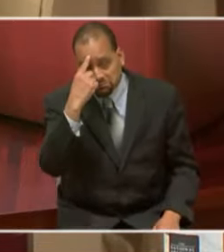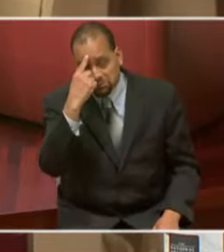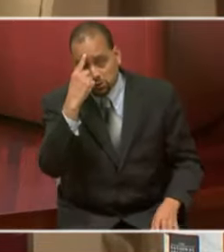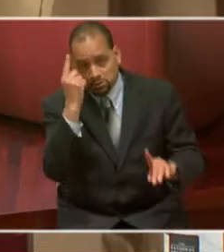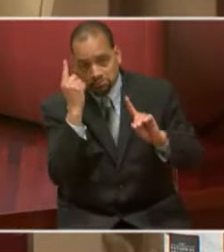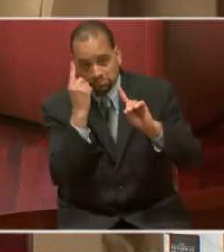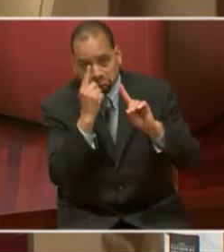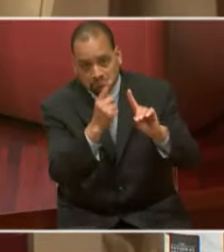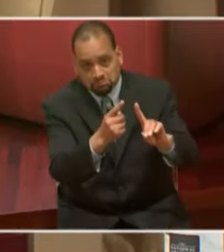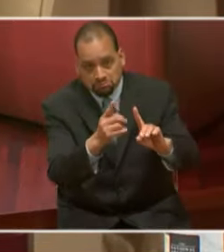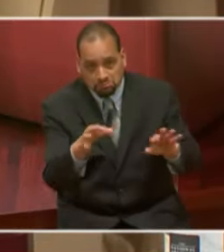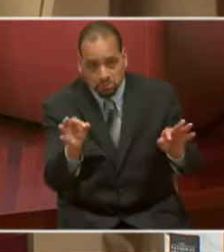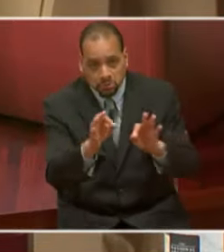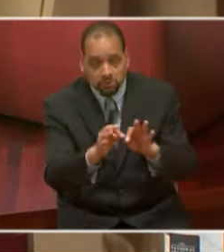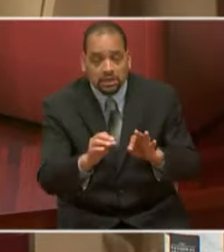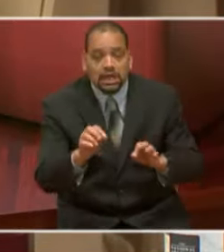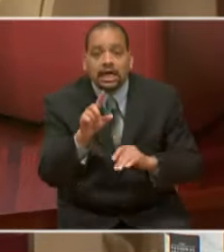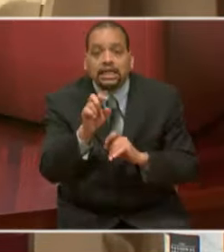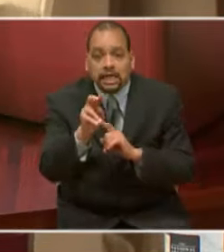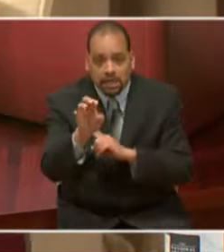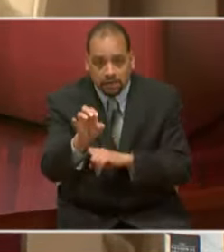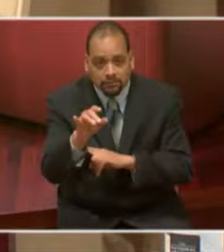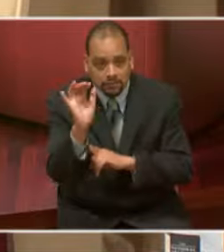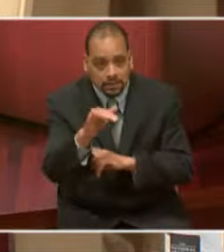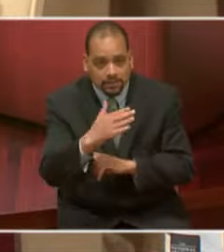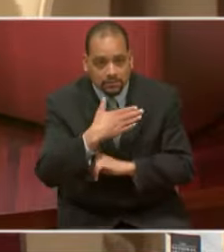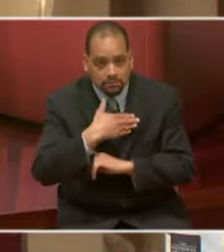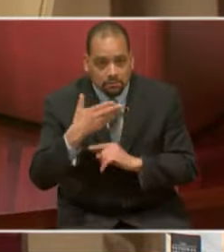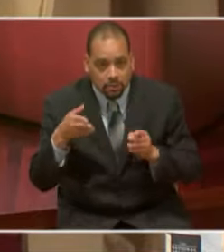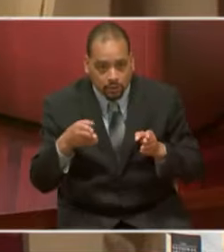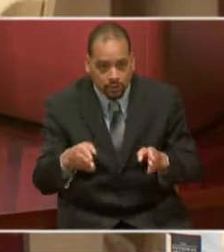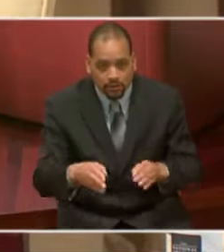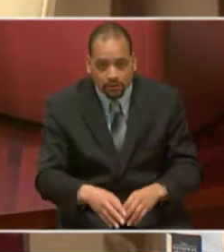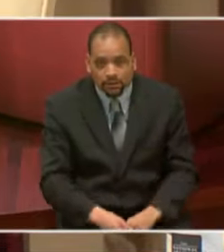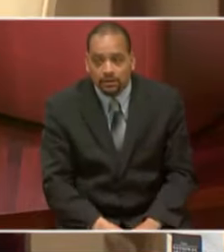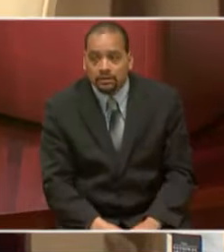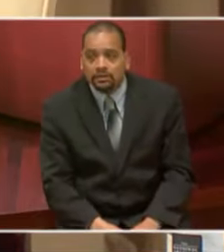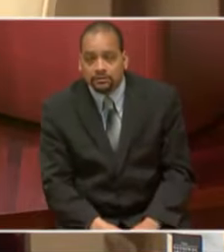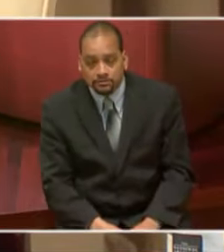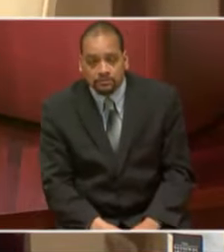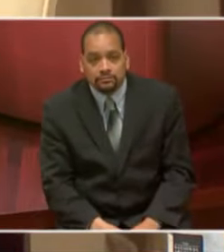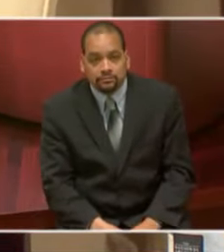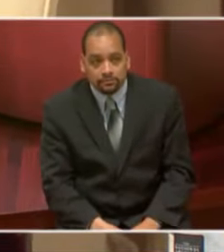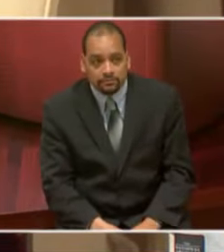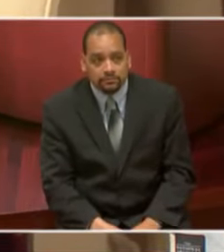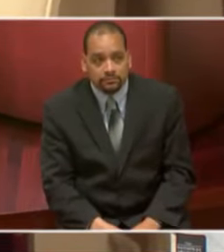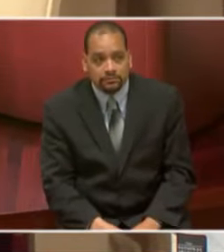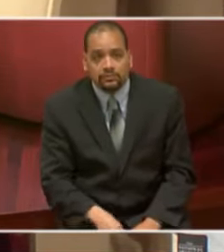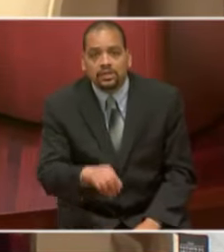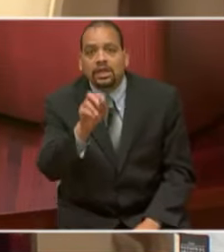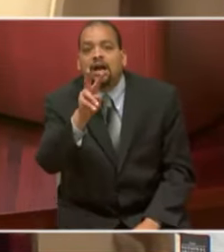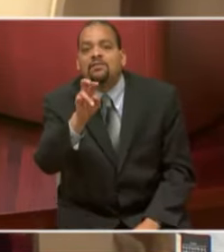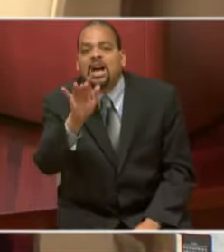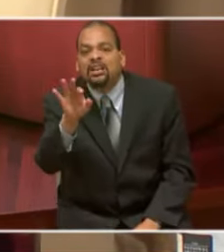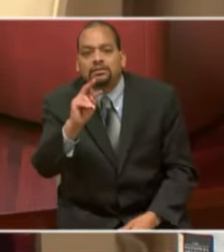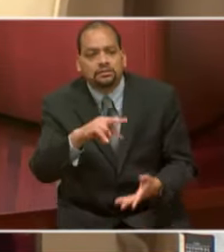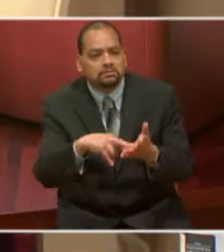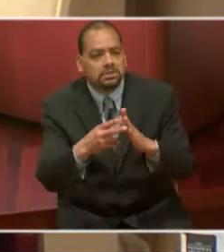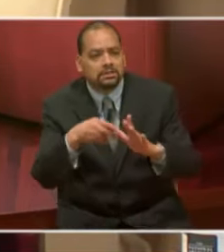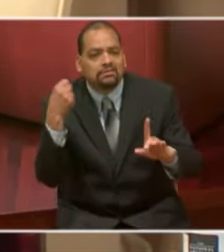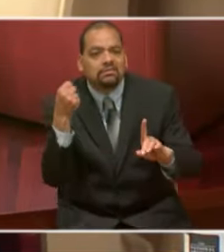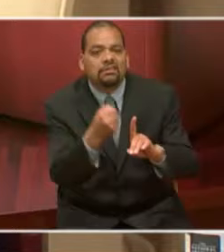the process of leaving, coming back, and they suggested that we go to a hotel in downtown